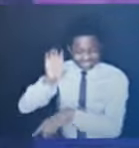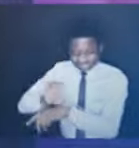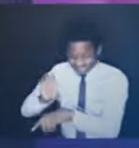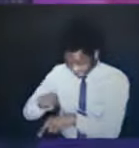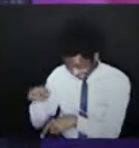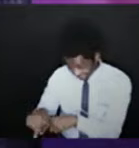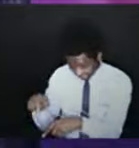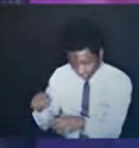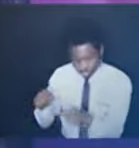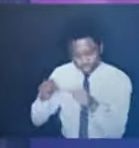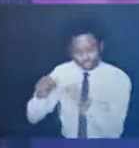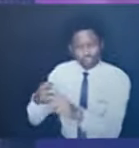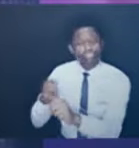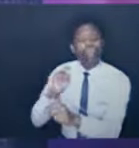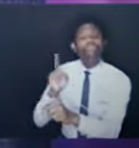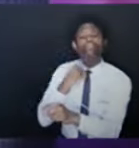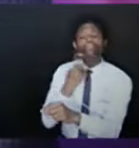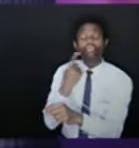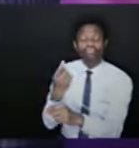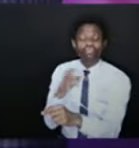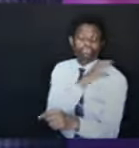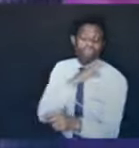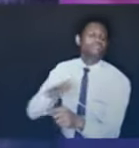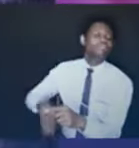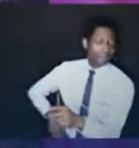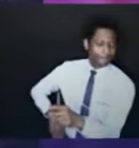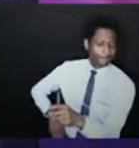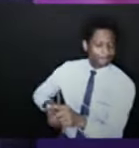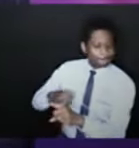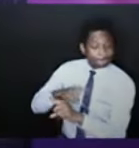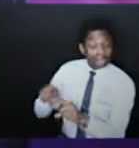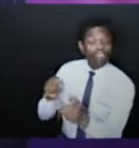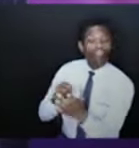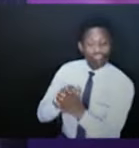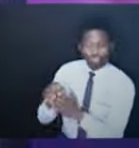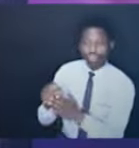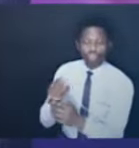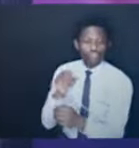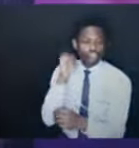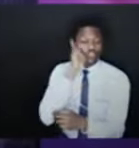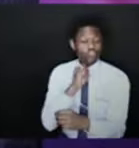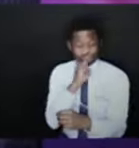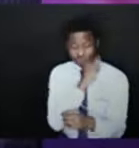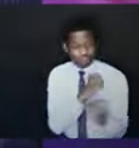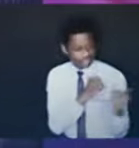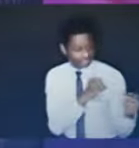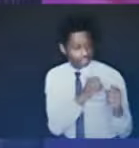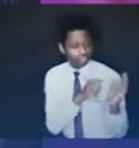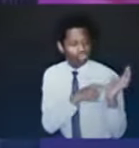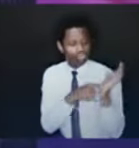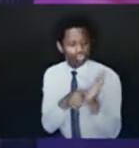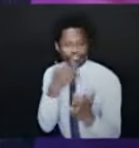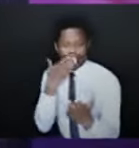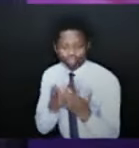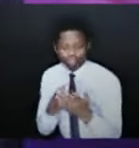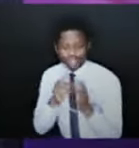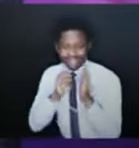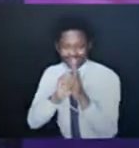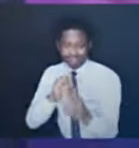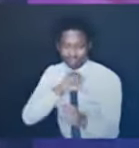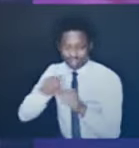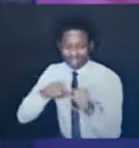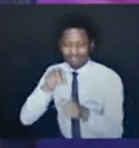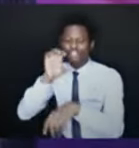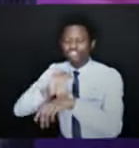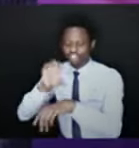Christ. But Israel makes a good pattern to the understanding of what we mean by the church